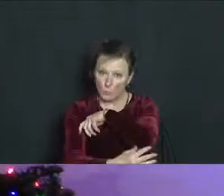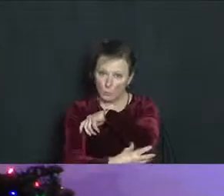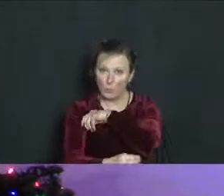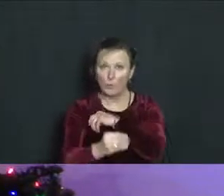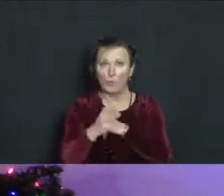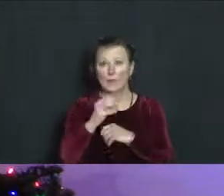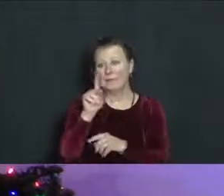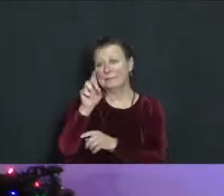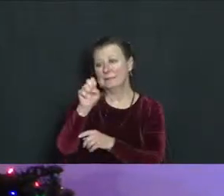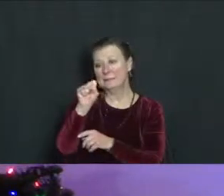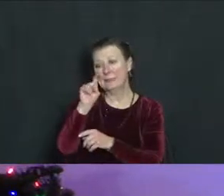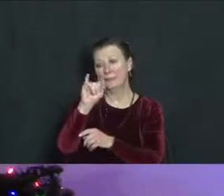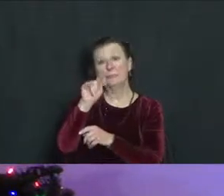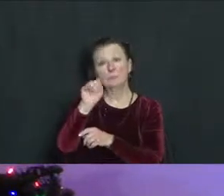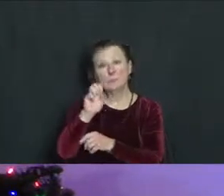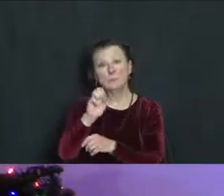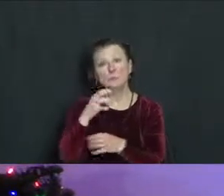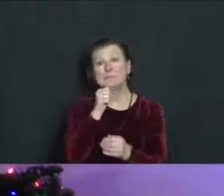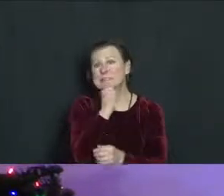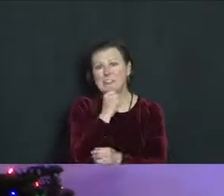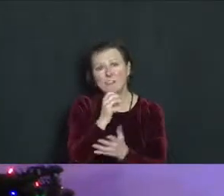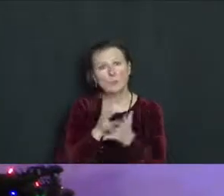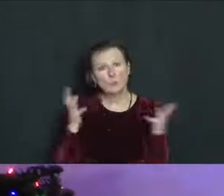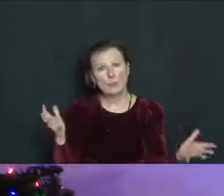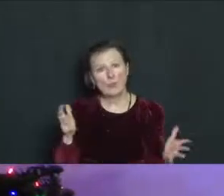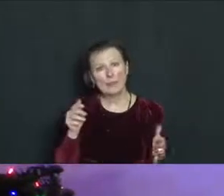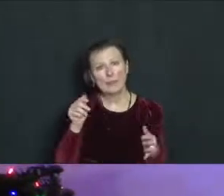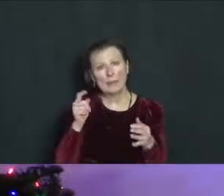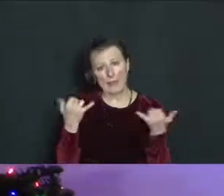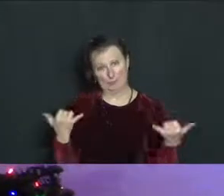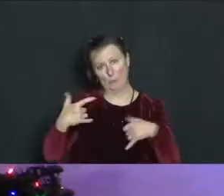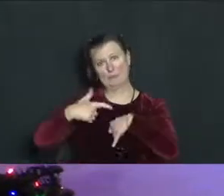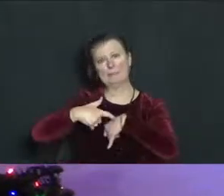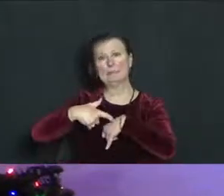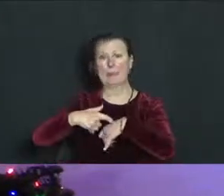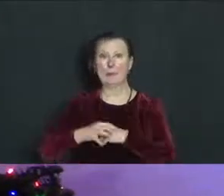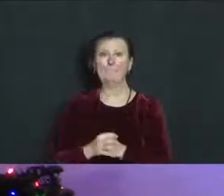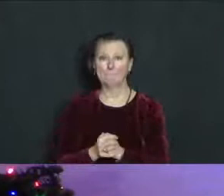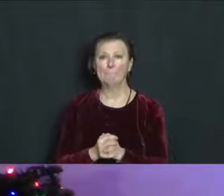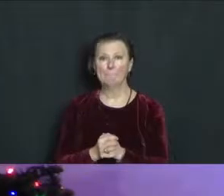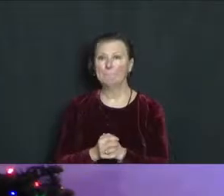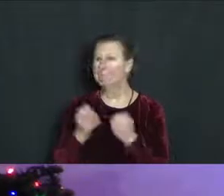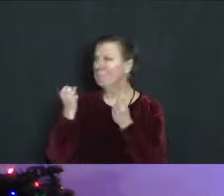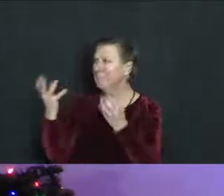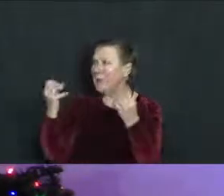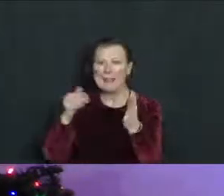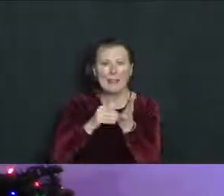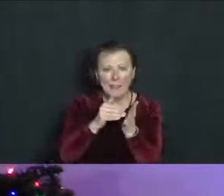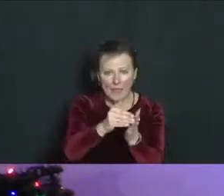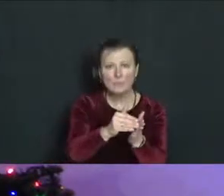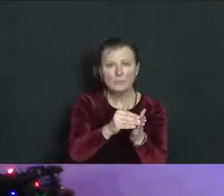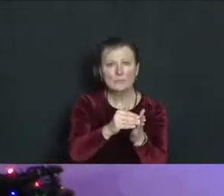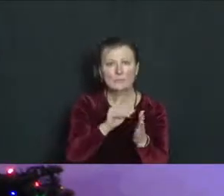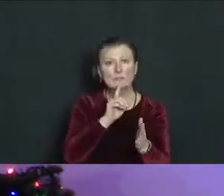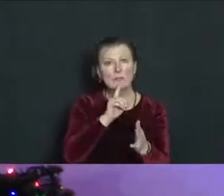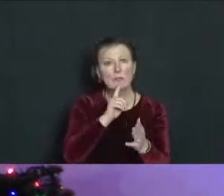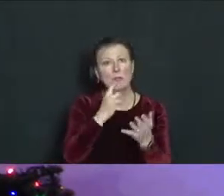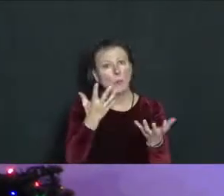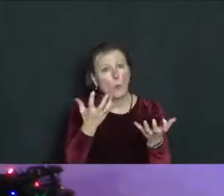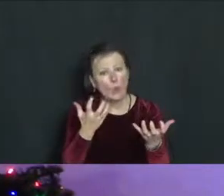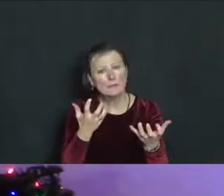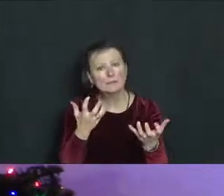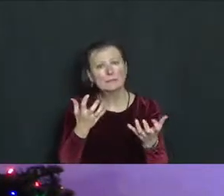and destitute who suffer greatly at the present time. Many thousands are in want